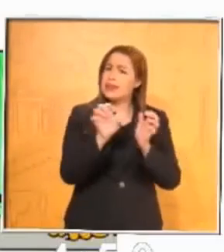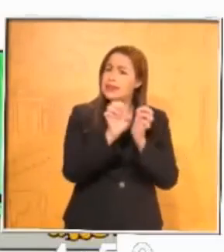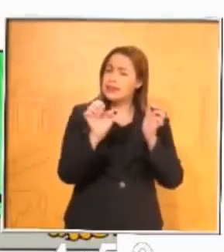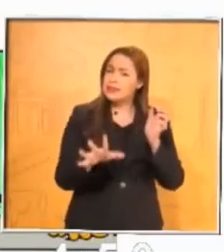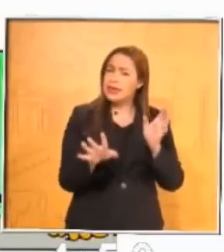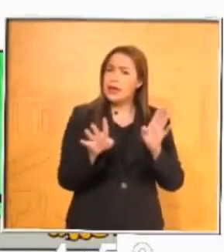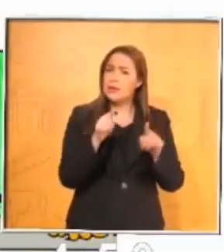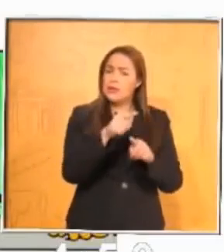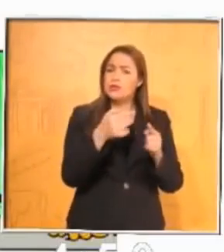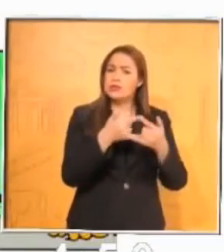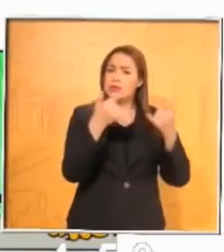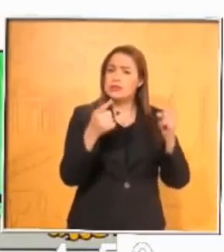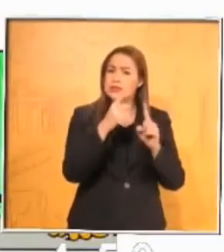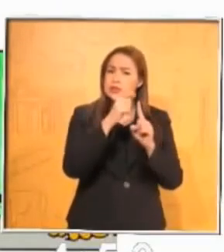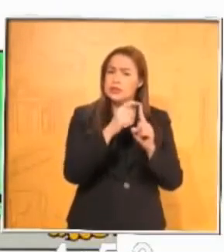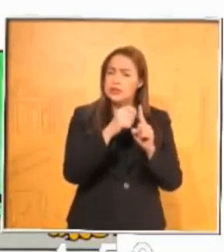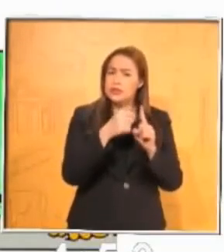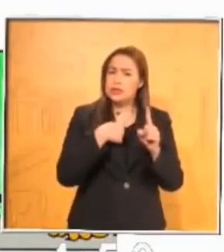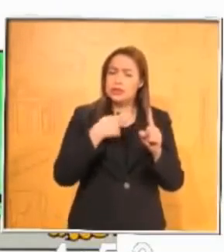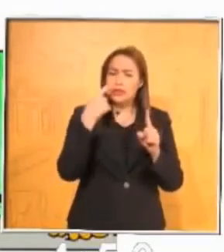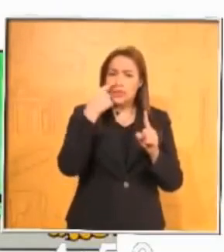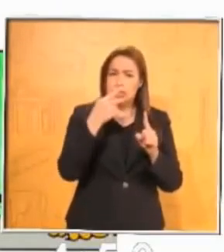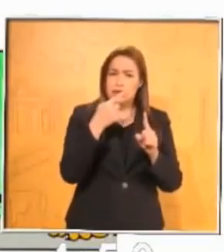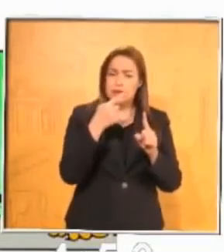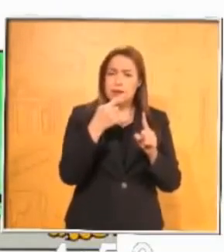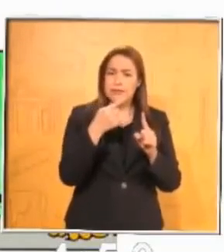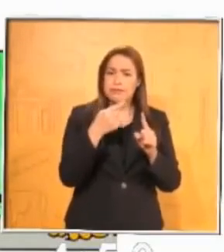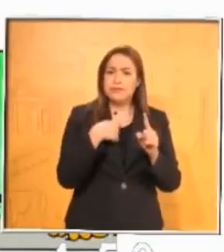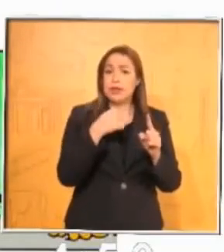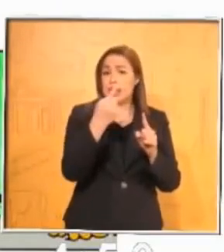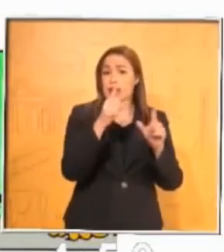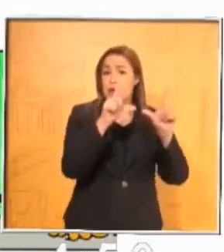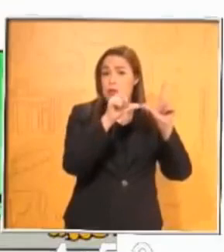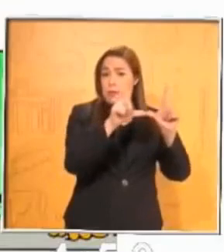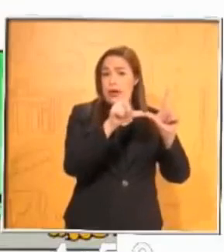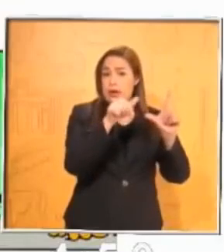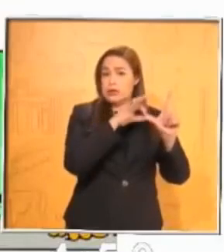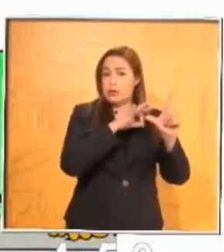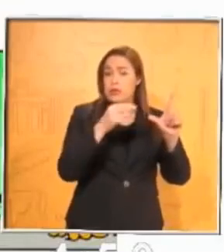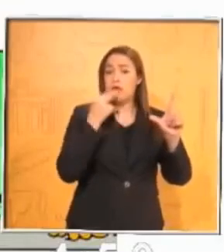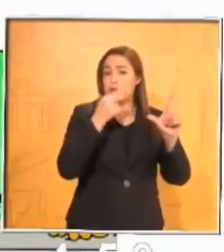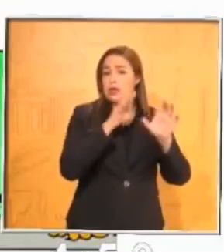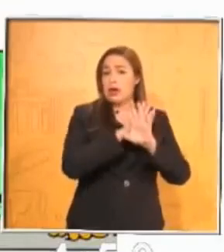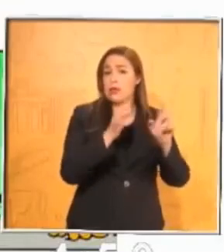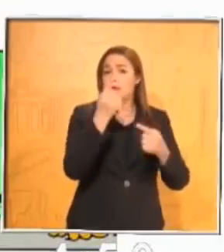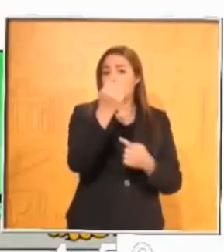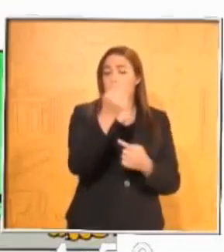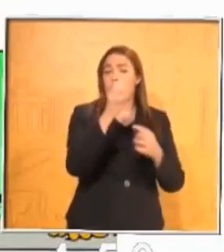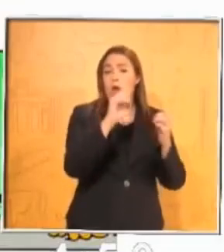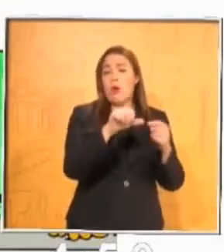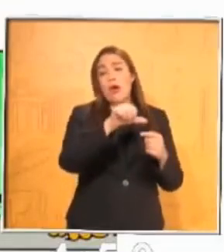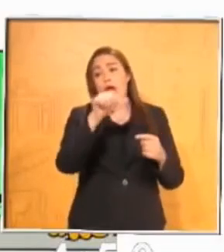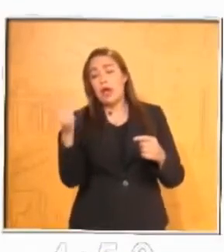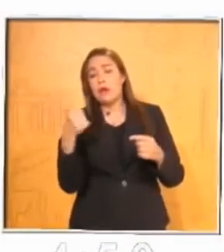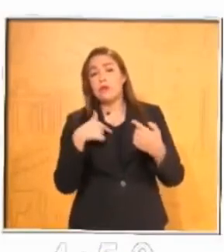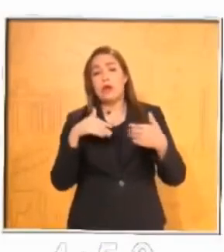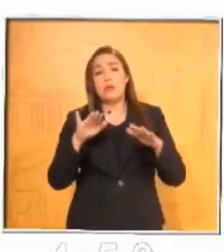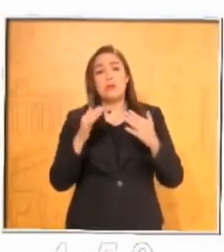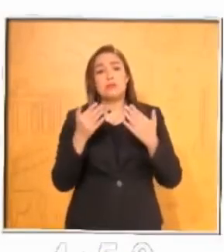comic strips that has only one panel or another with 4 or more